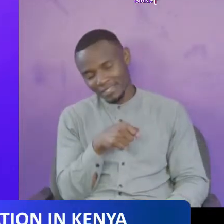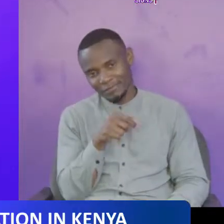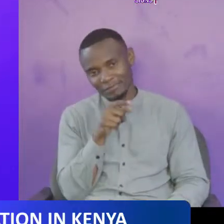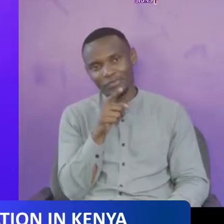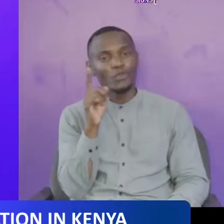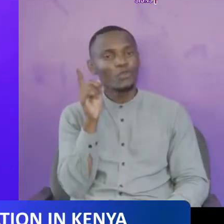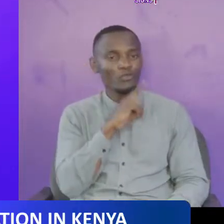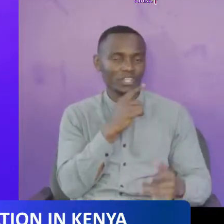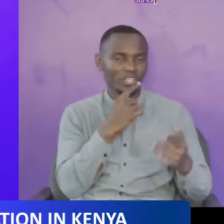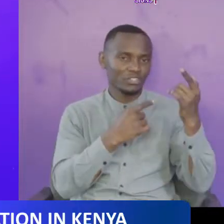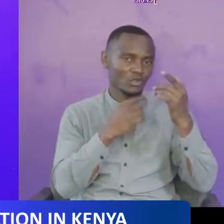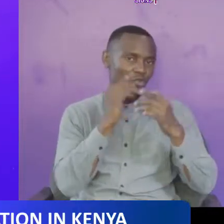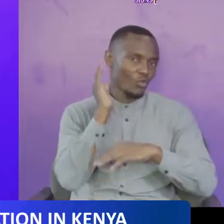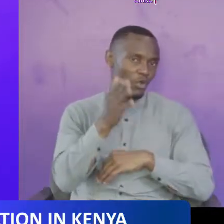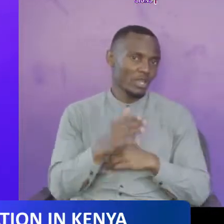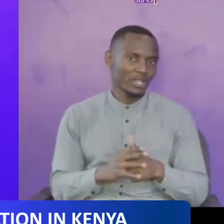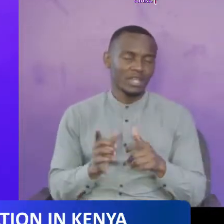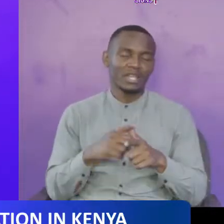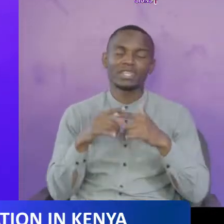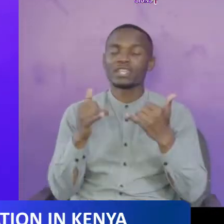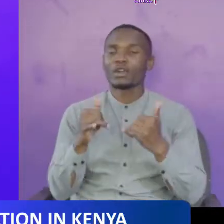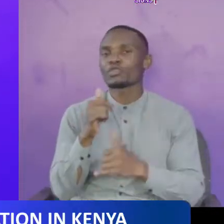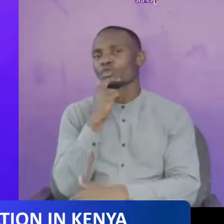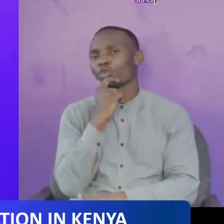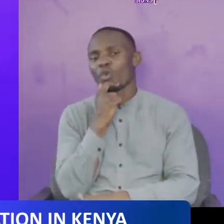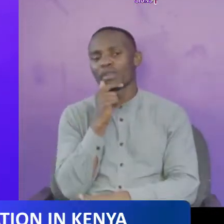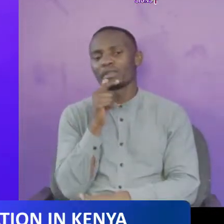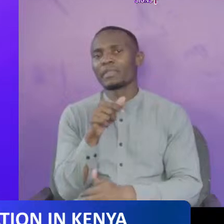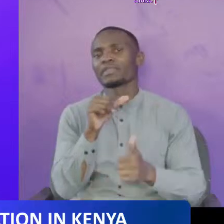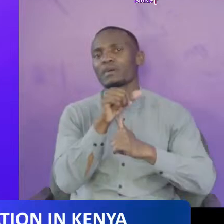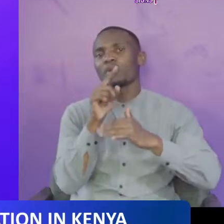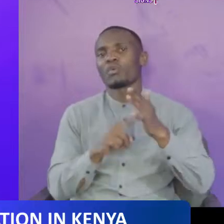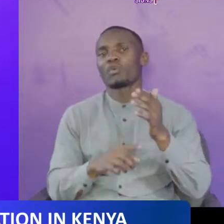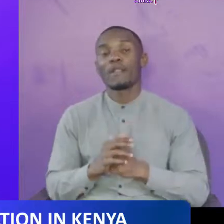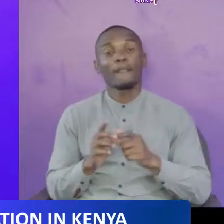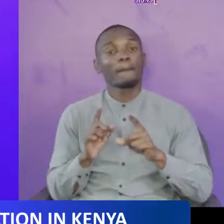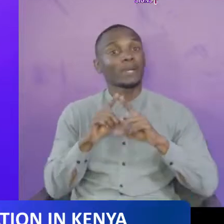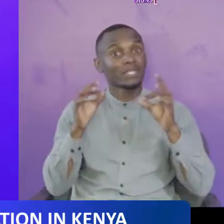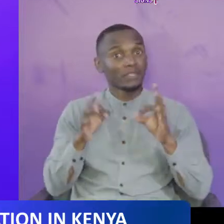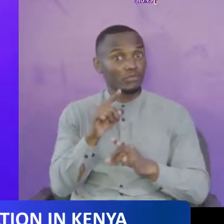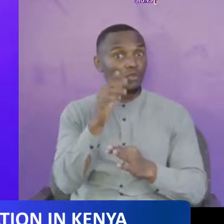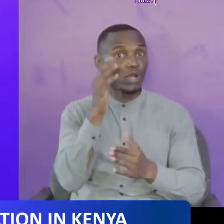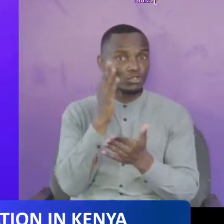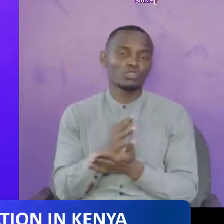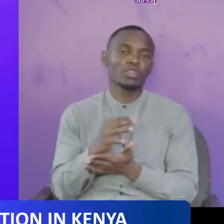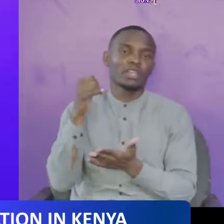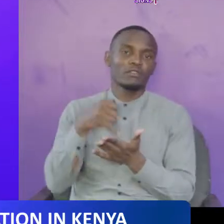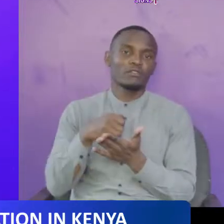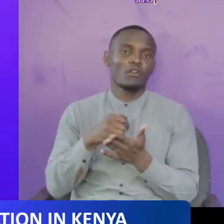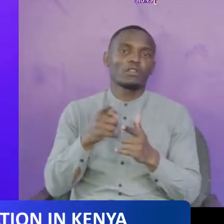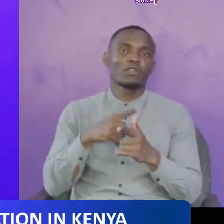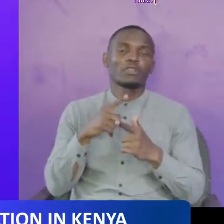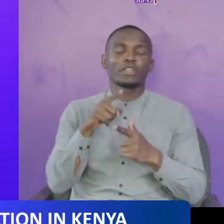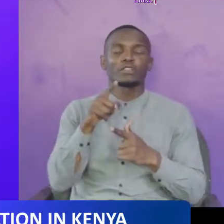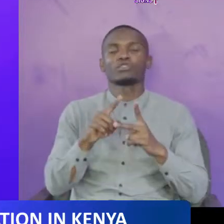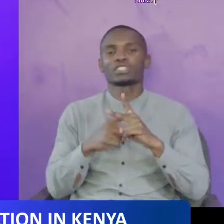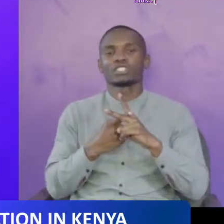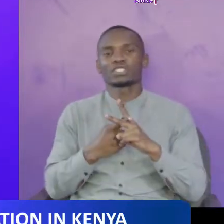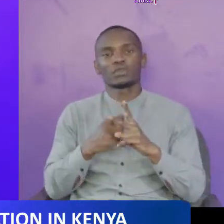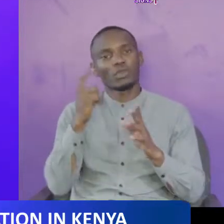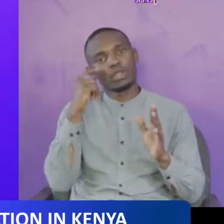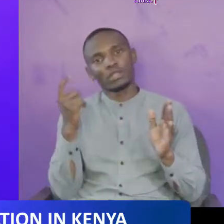yourself, so what was that all about? But when you're involved from the word go, you start to recognize your gift. People